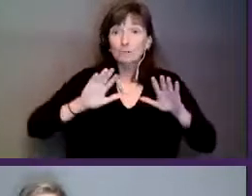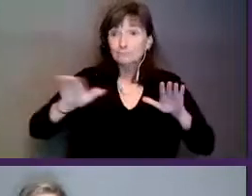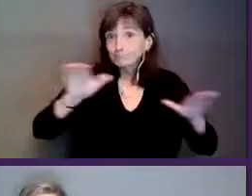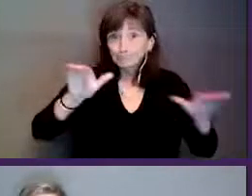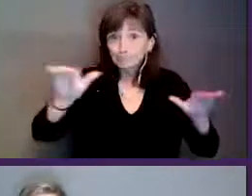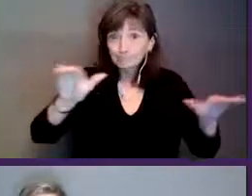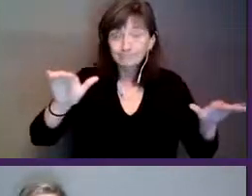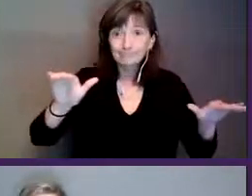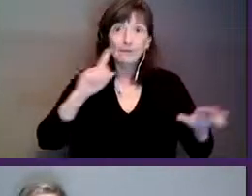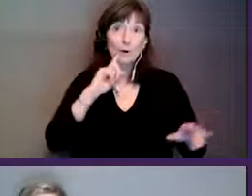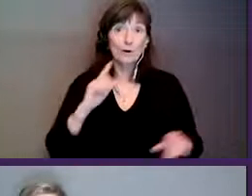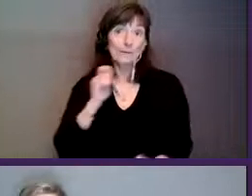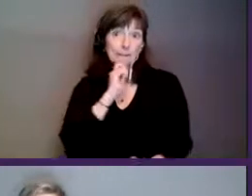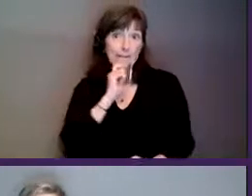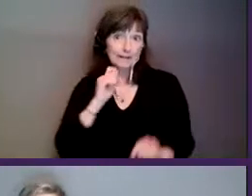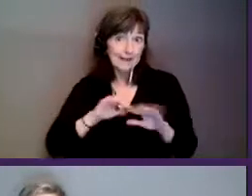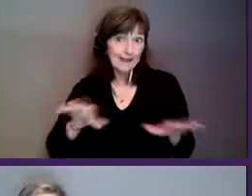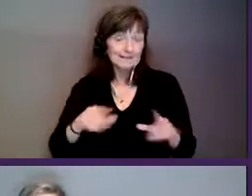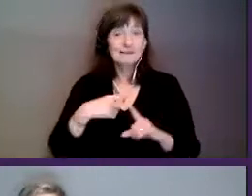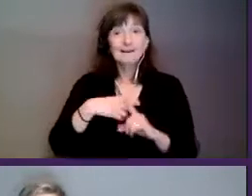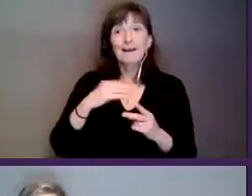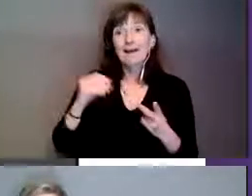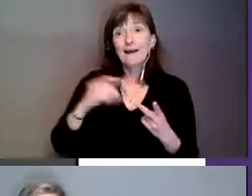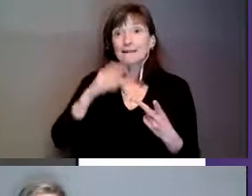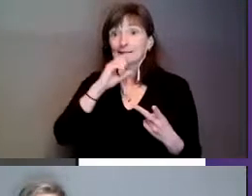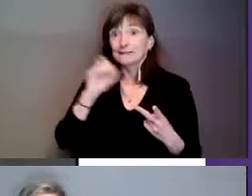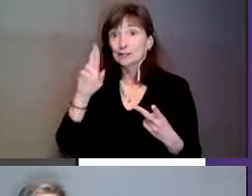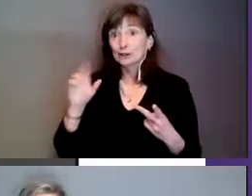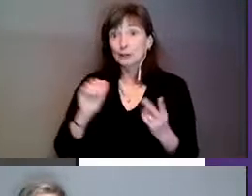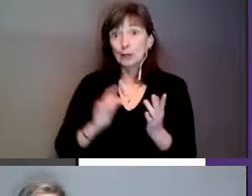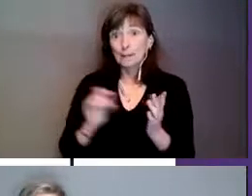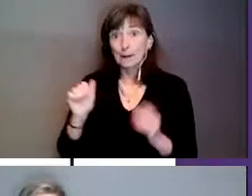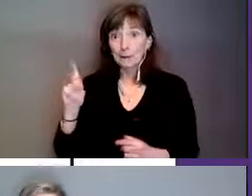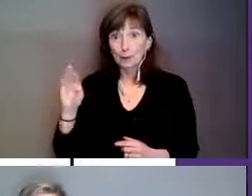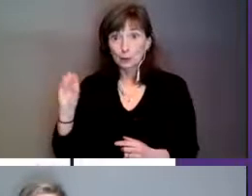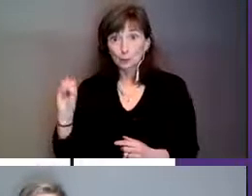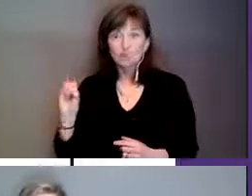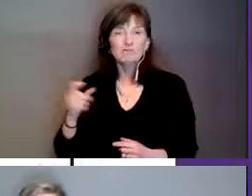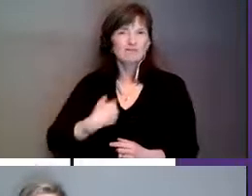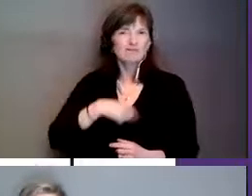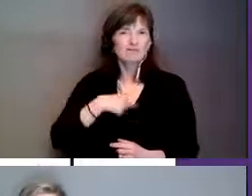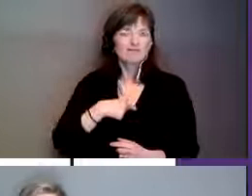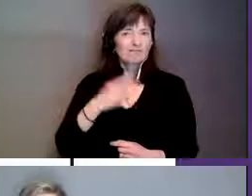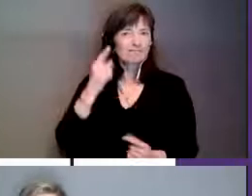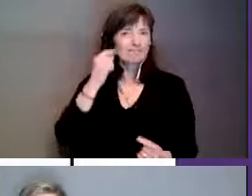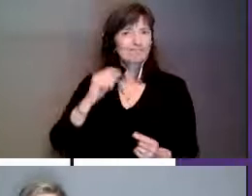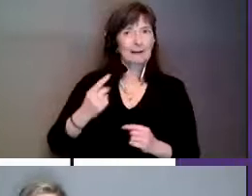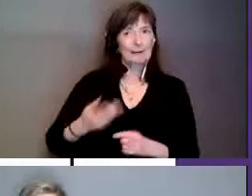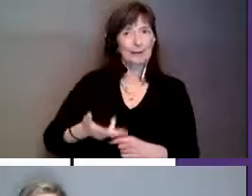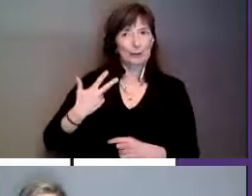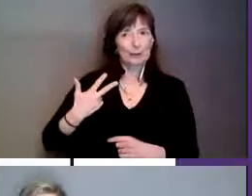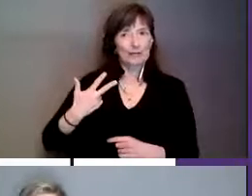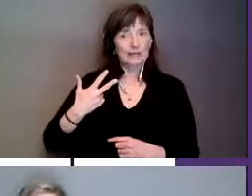elder abuse and about where to go to get help, we were able to create 3 public service announcements,